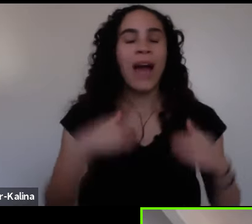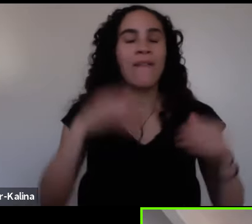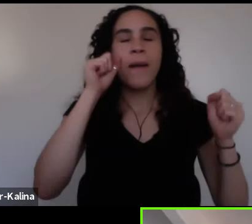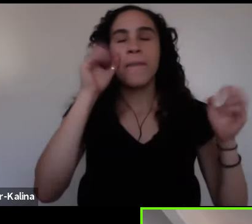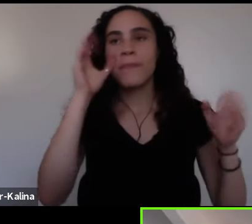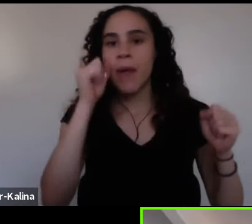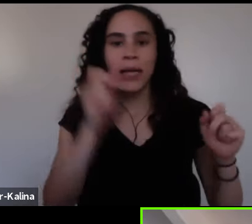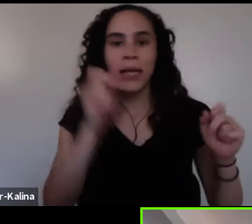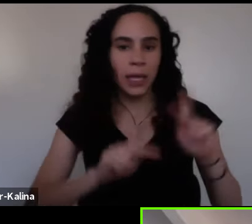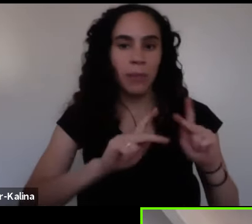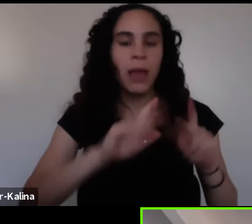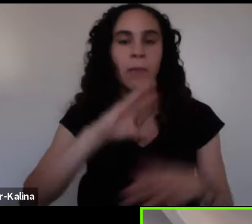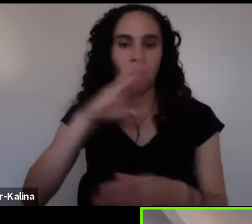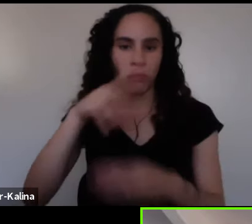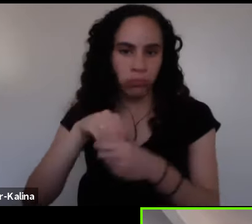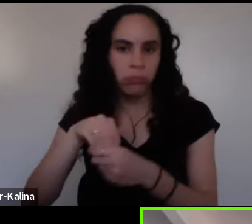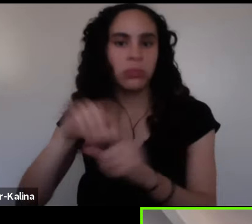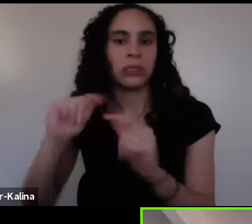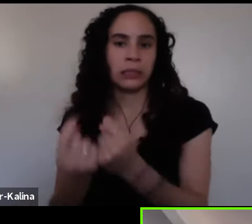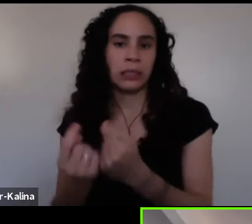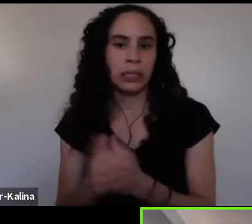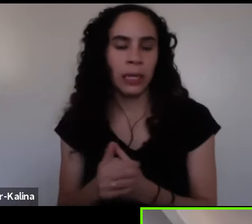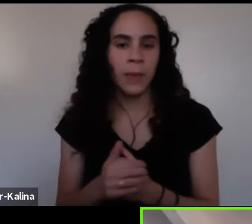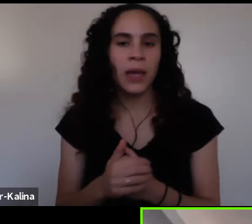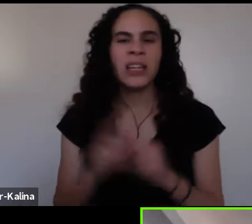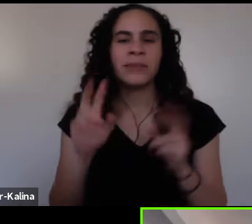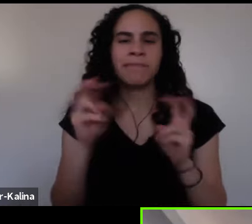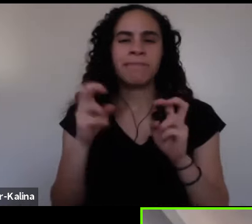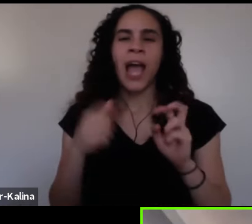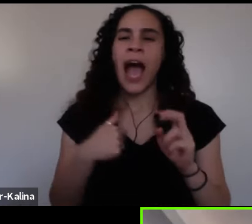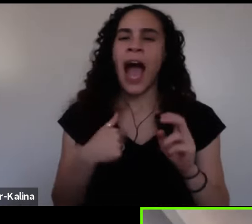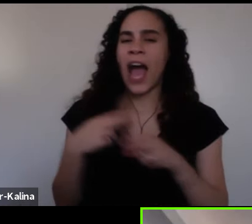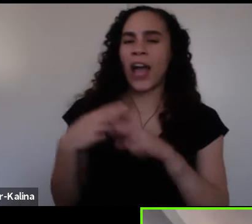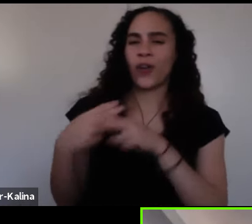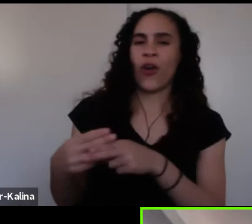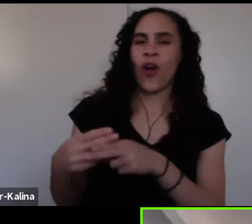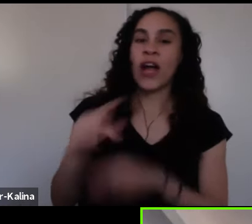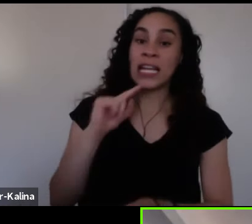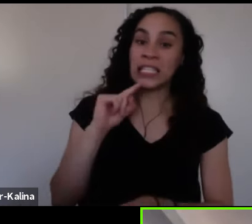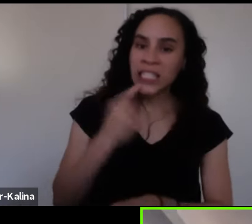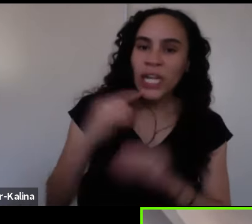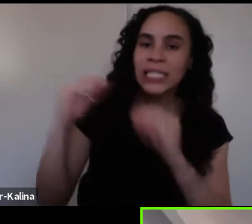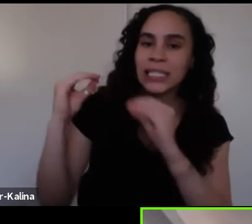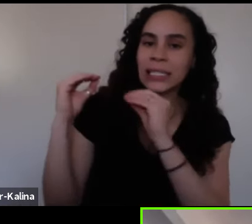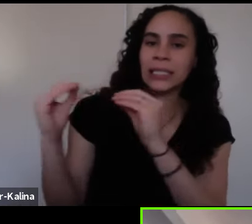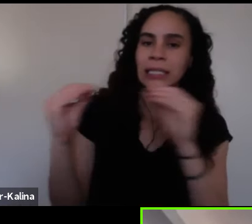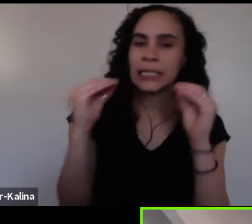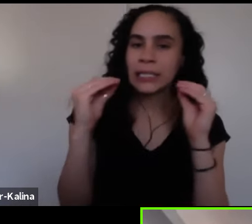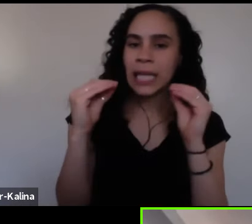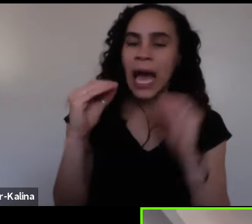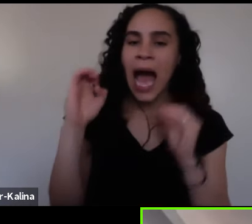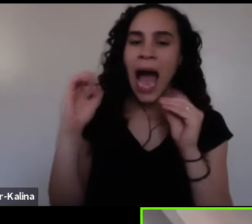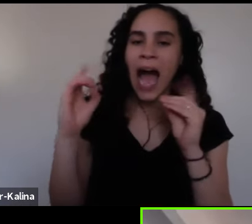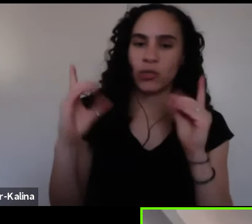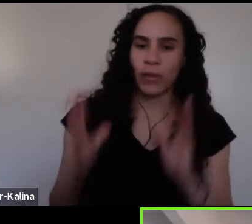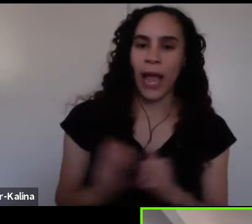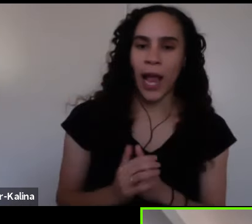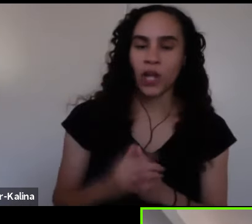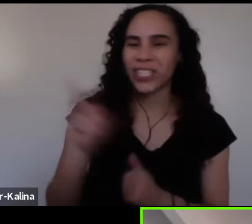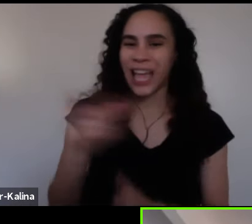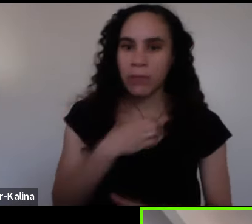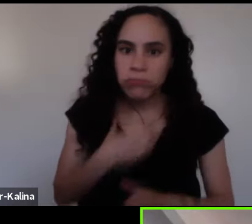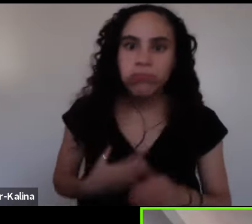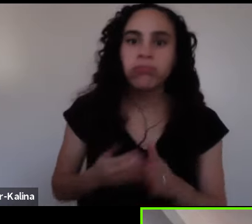have what I like to call like serious educators. That's what they are. They're serious educators, and they're really passionate about what they're